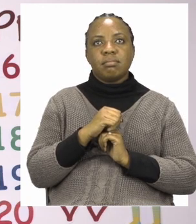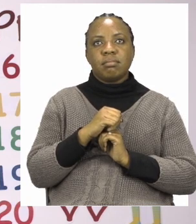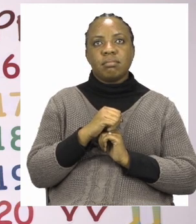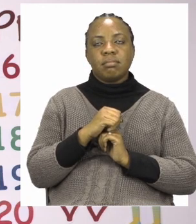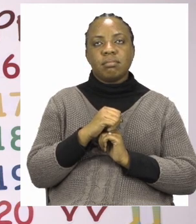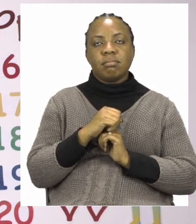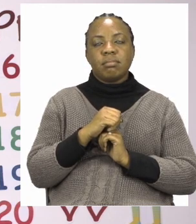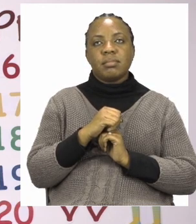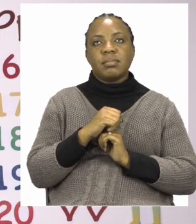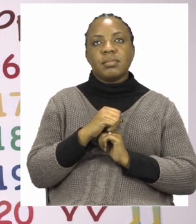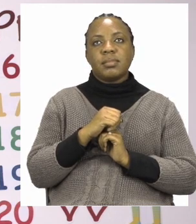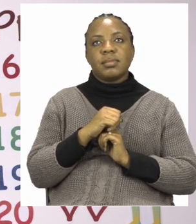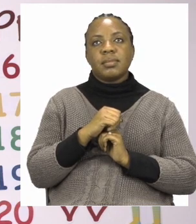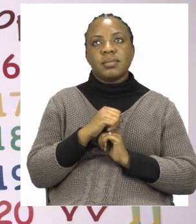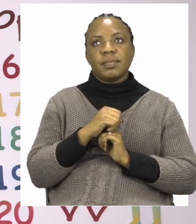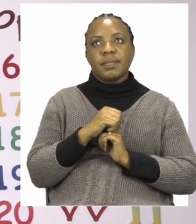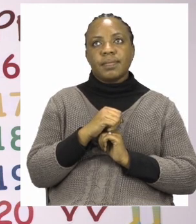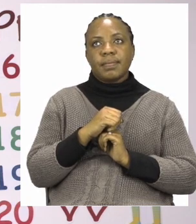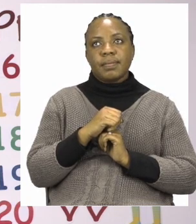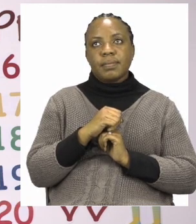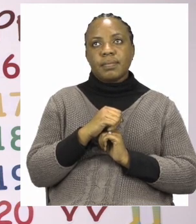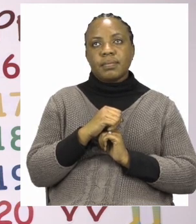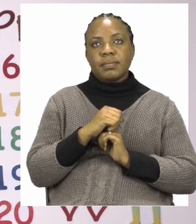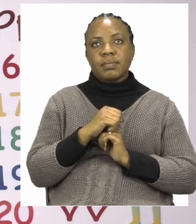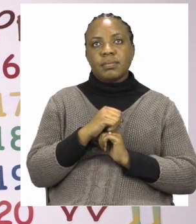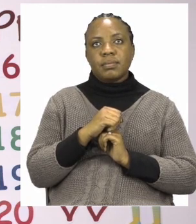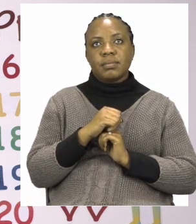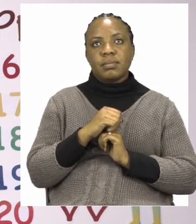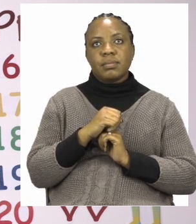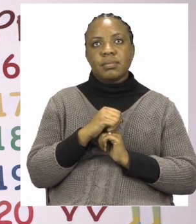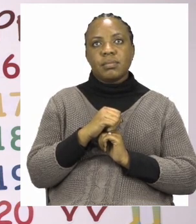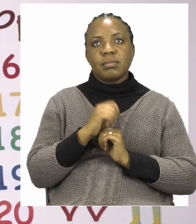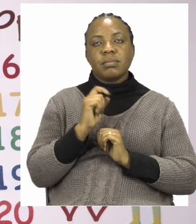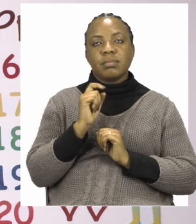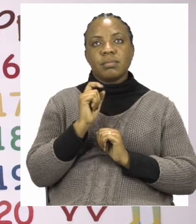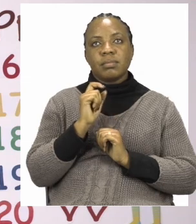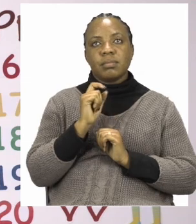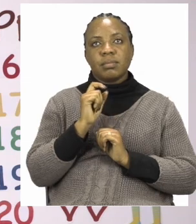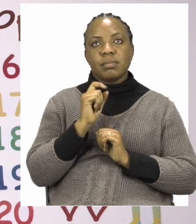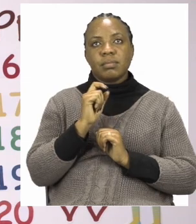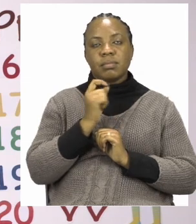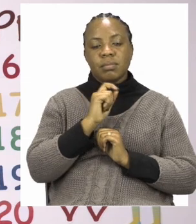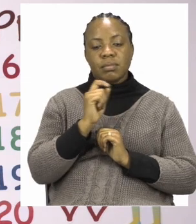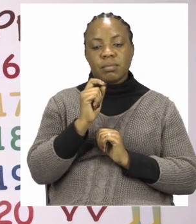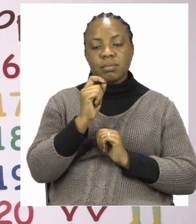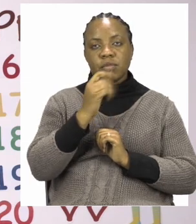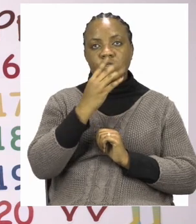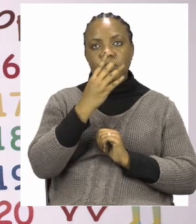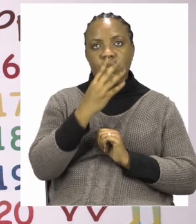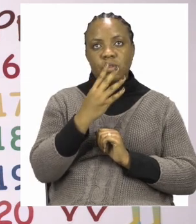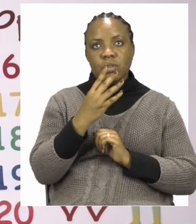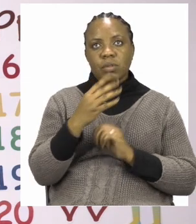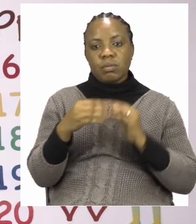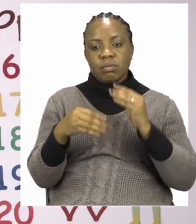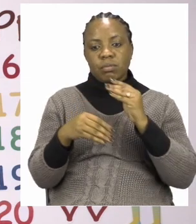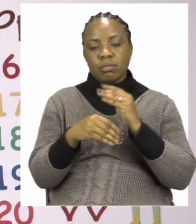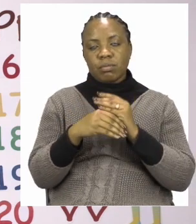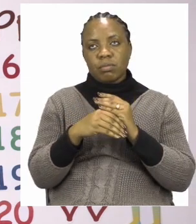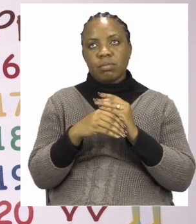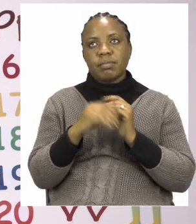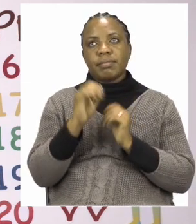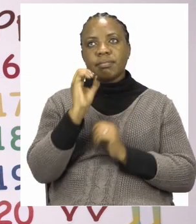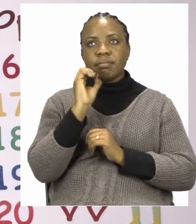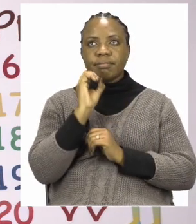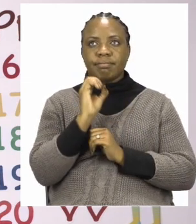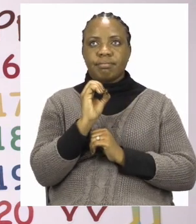always put a 0. In this case, we have 4, which turns into 40. So